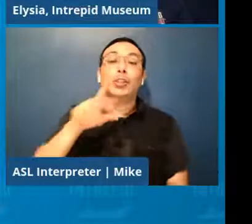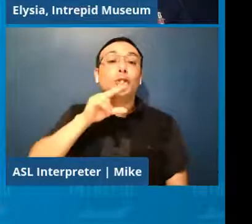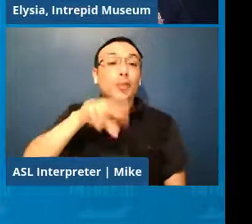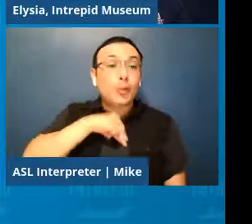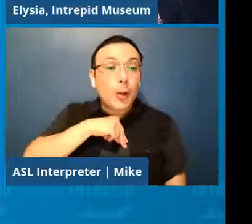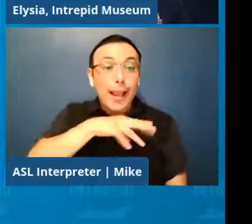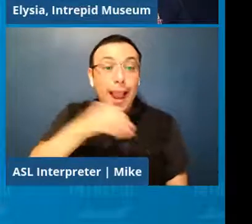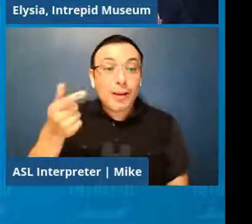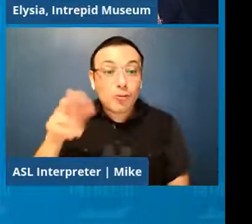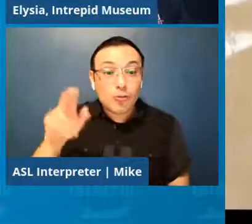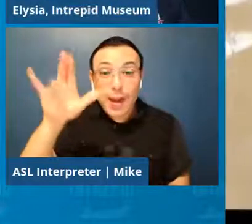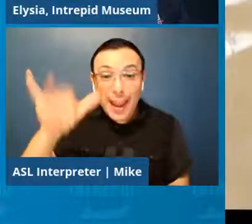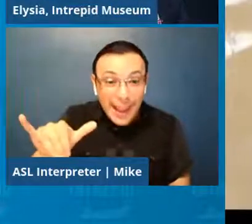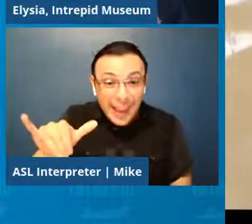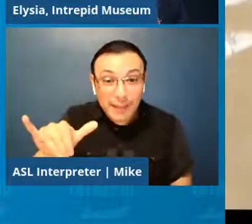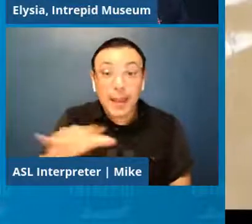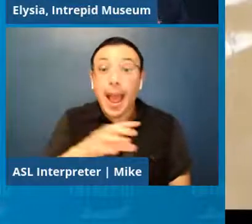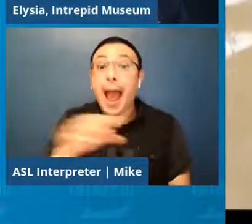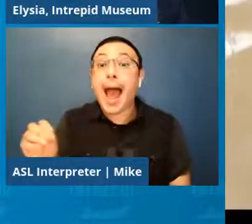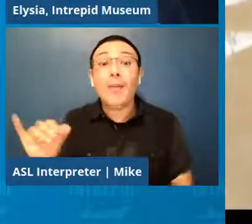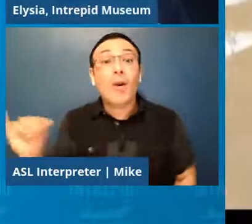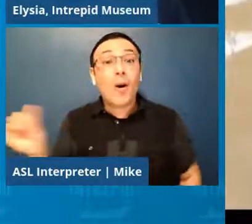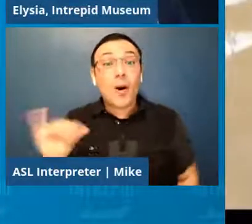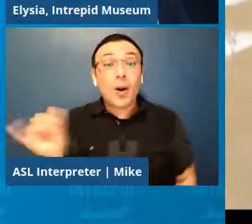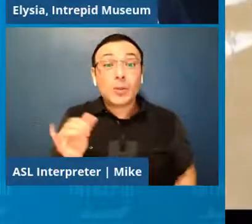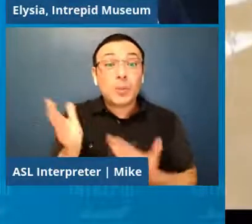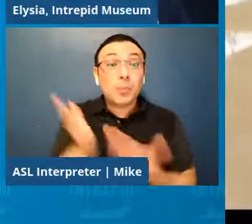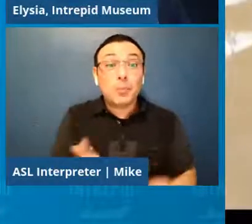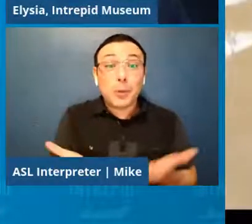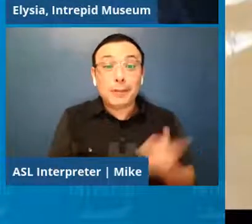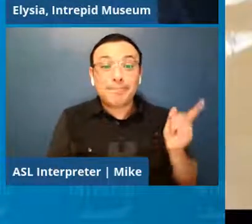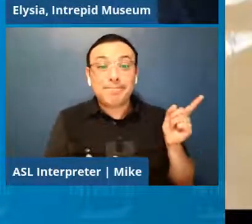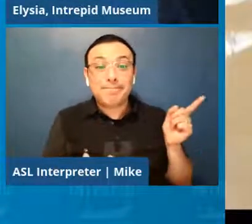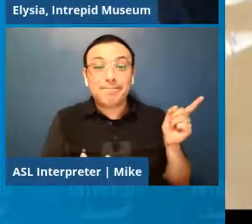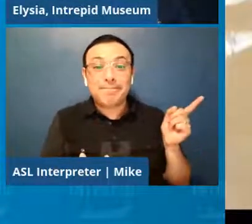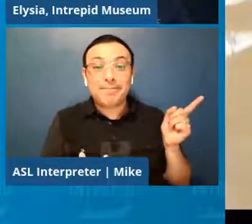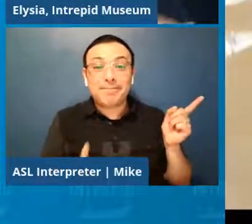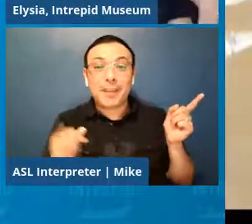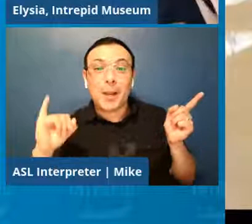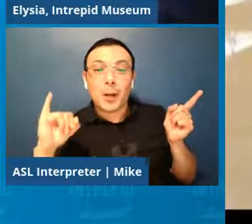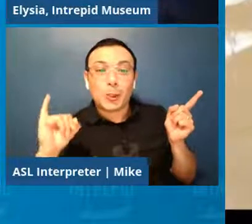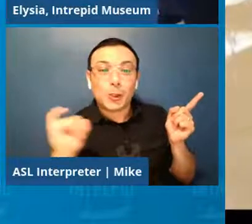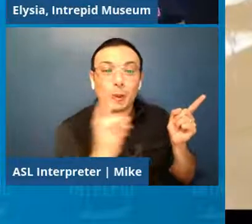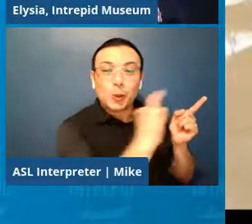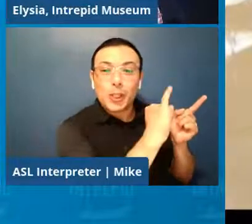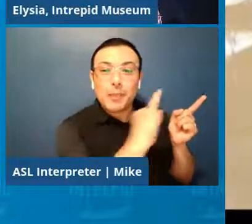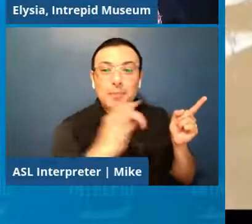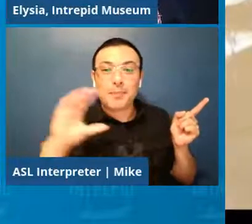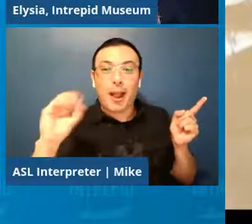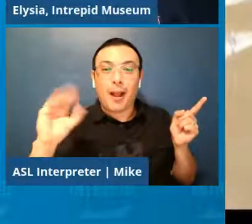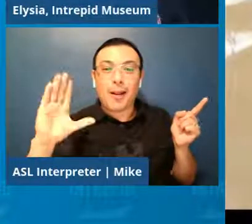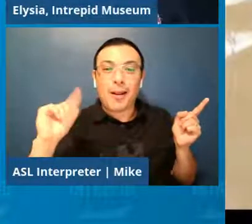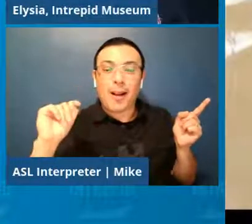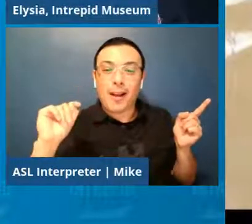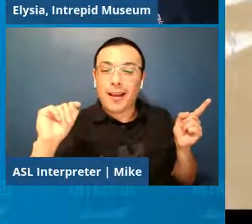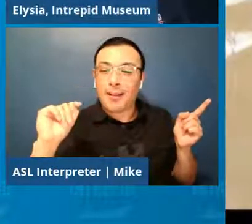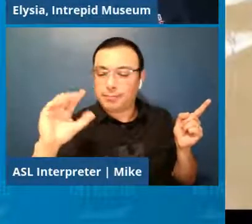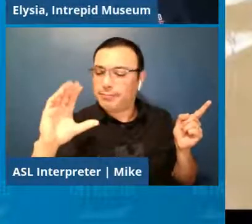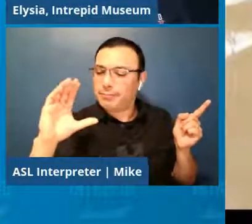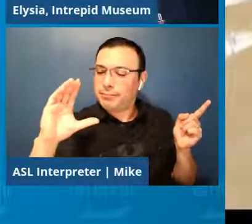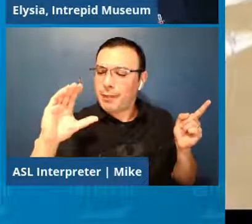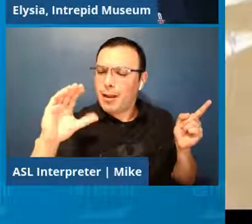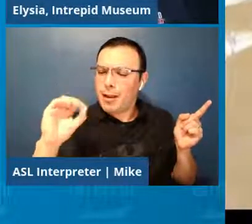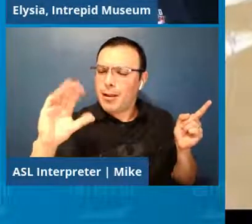and even, believe it or not, shrimp cocktail. As time went on, they made a number of additional changes, mainly because